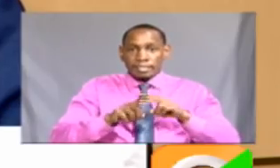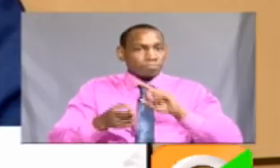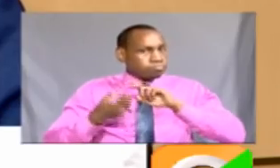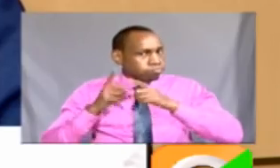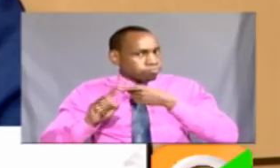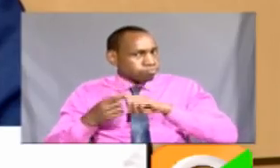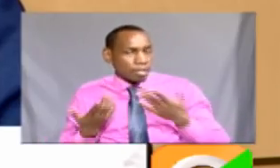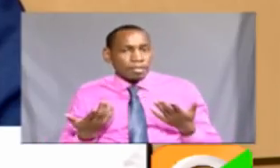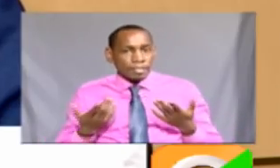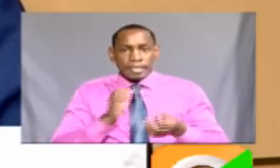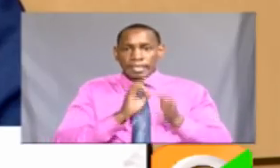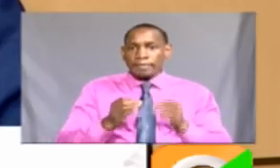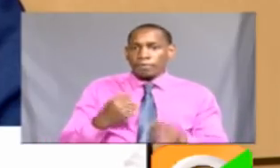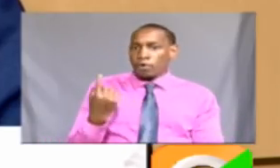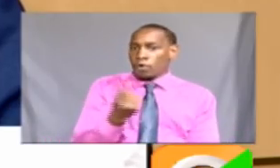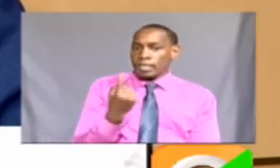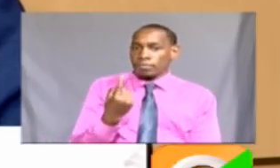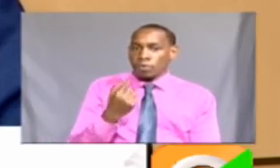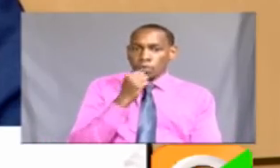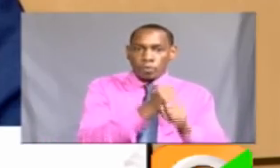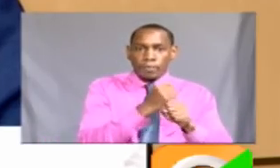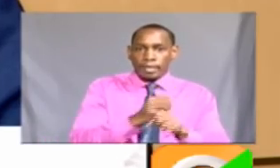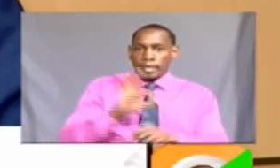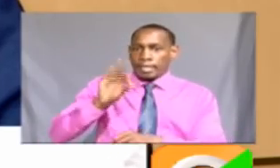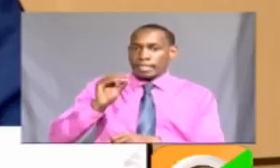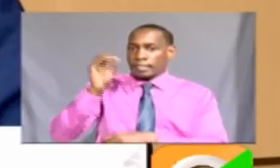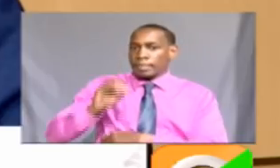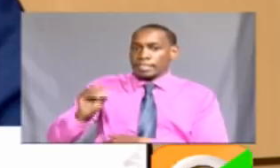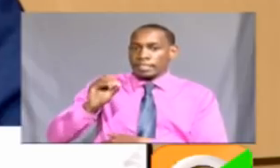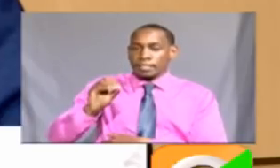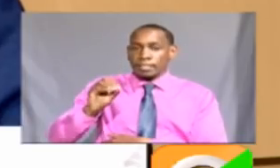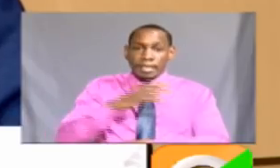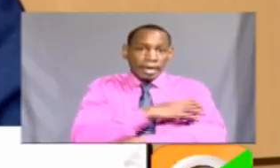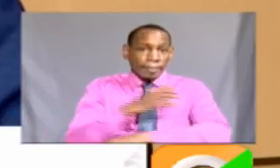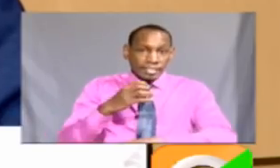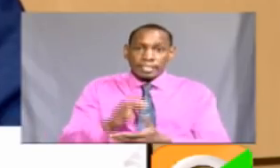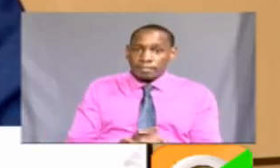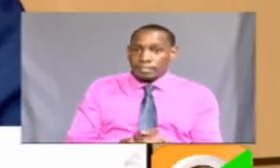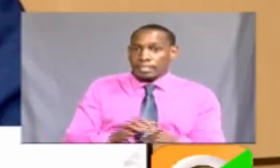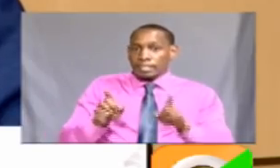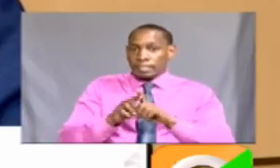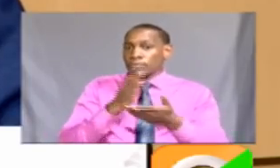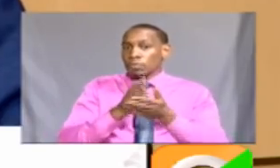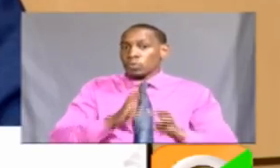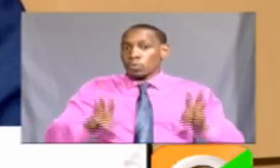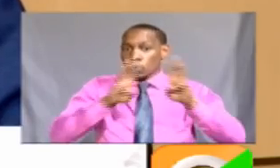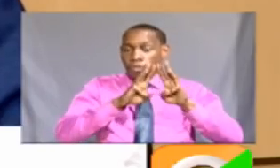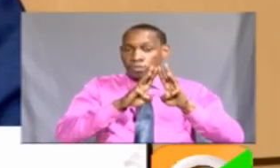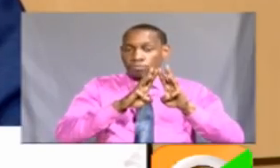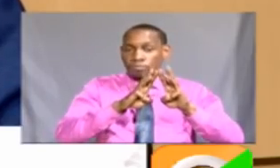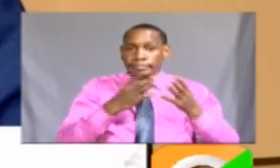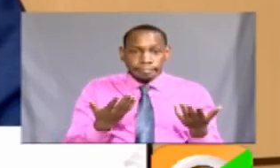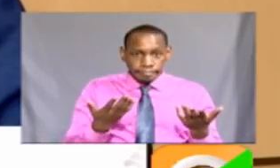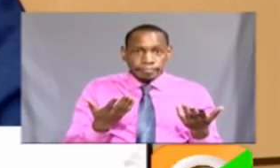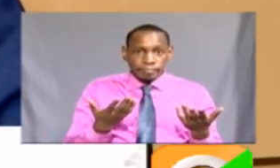yourself, then if I'm only going to operate on 30% capacity, is this really worth it? And so